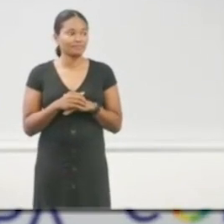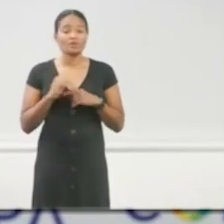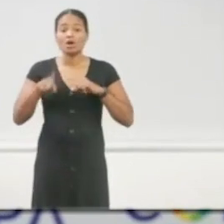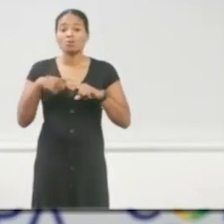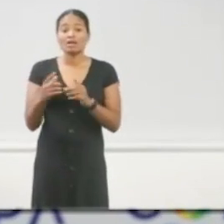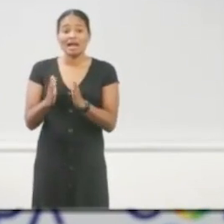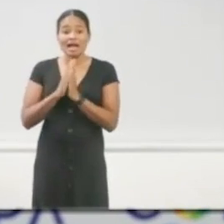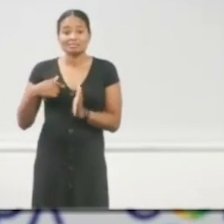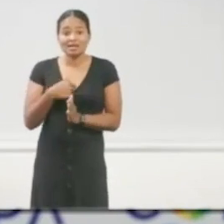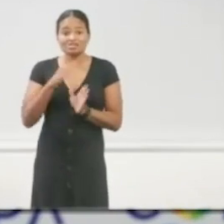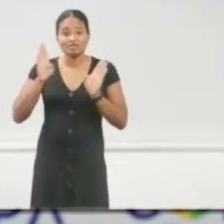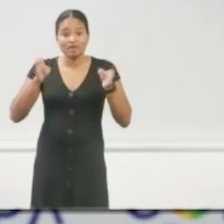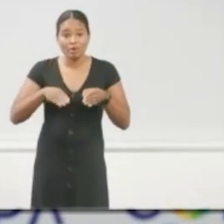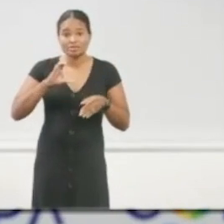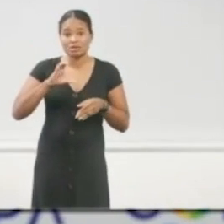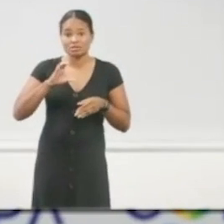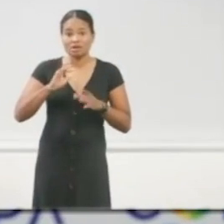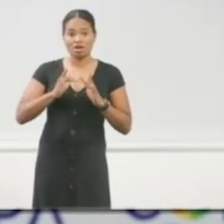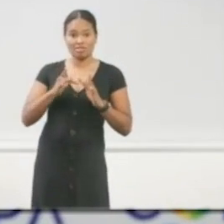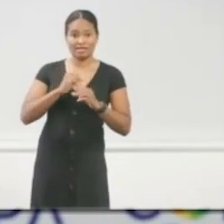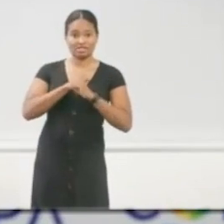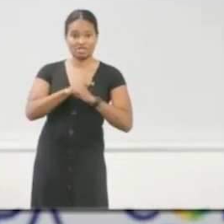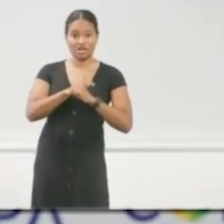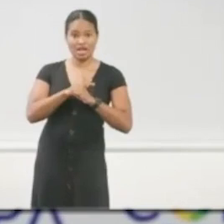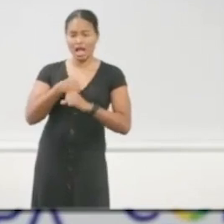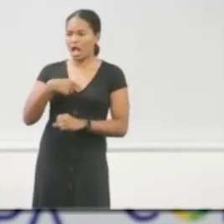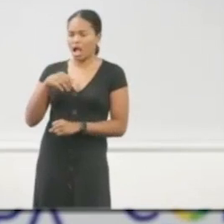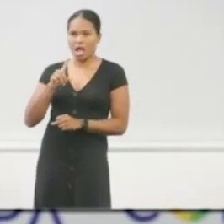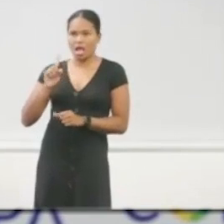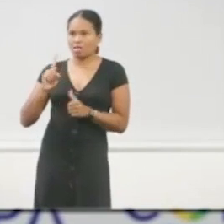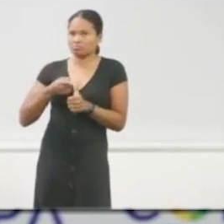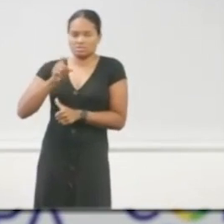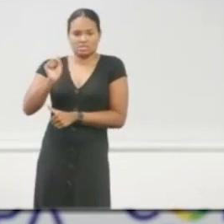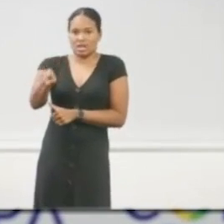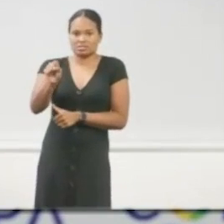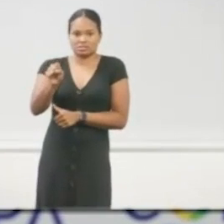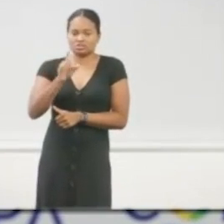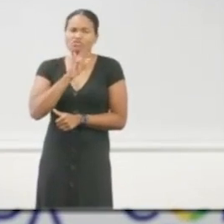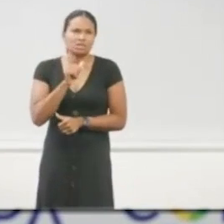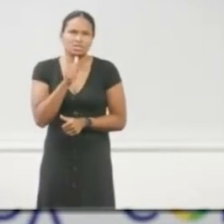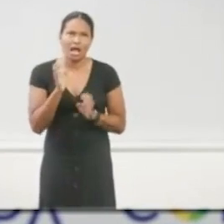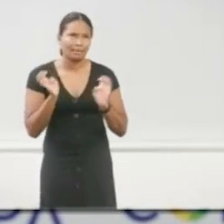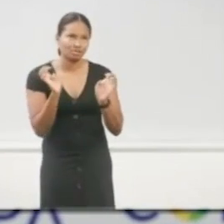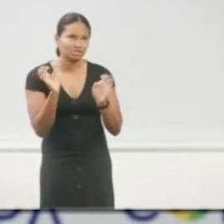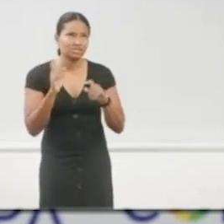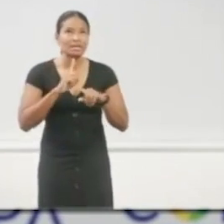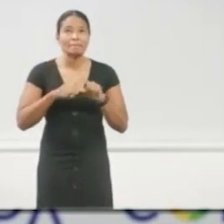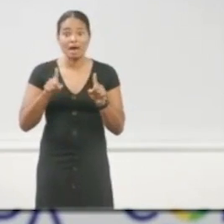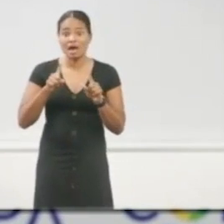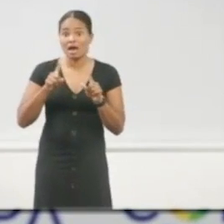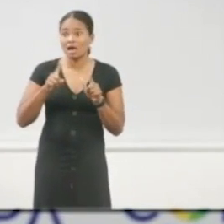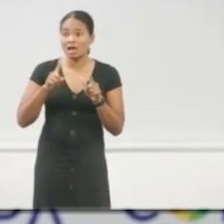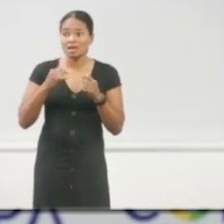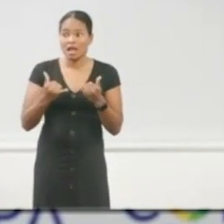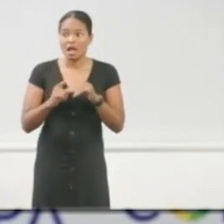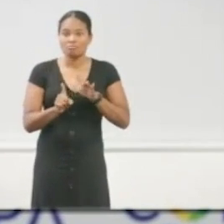cybersecurity? I said yes. My initial thought was really that's not an emergent situation, but then when we started looking at all of the